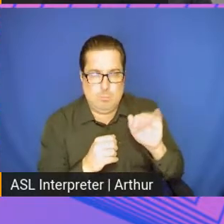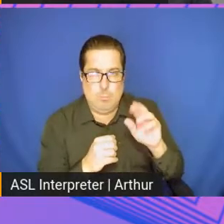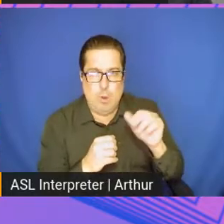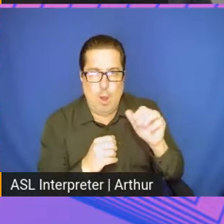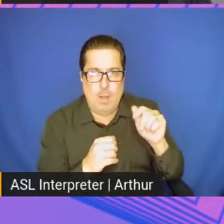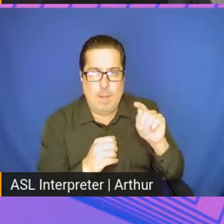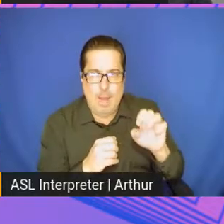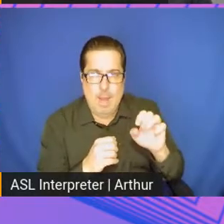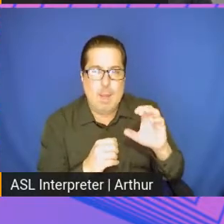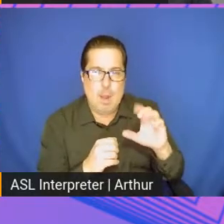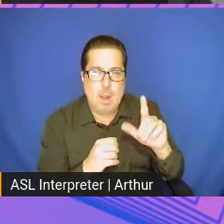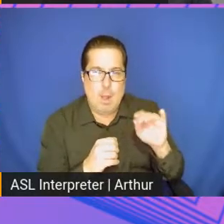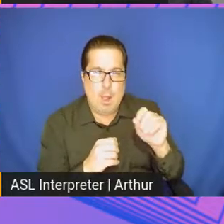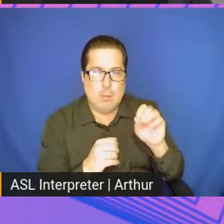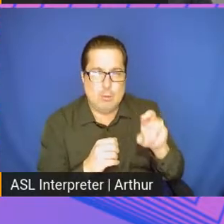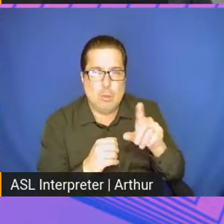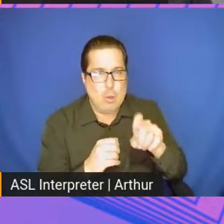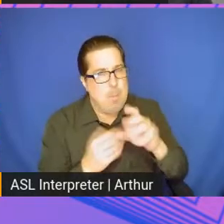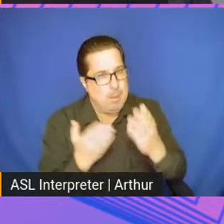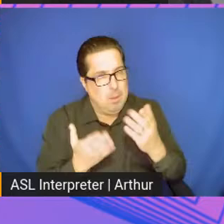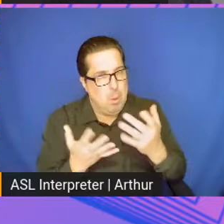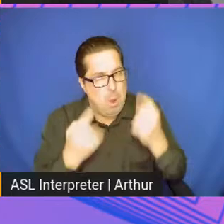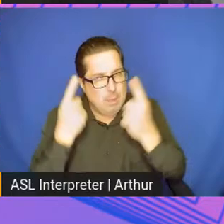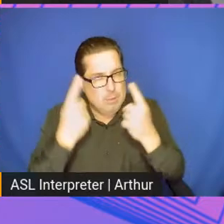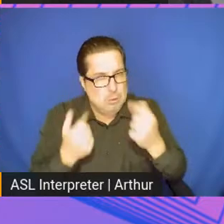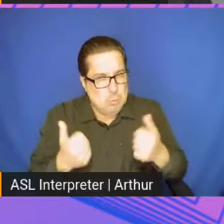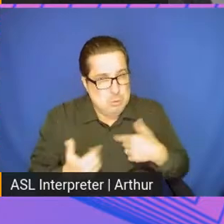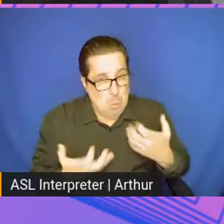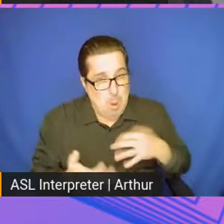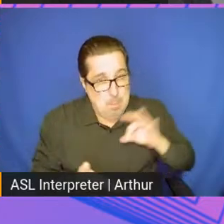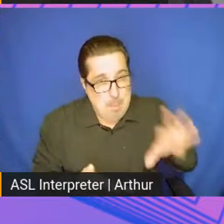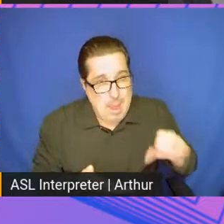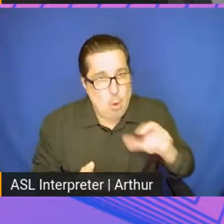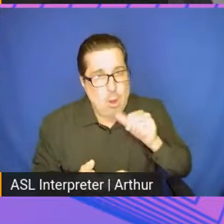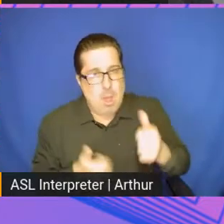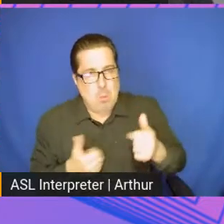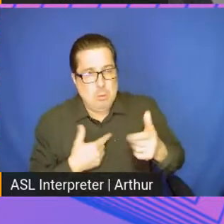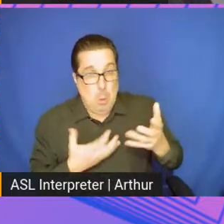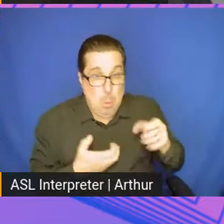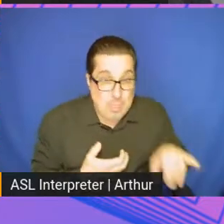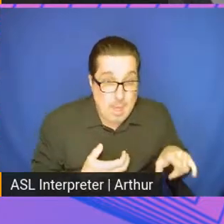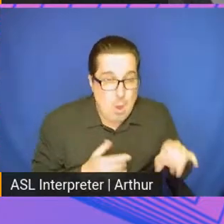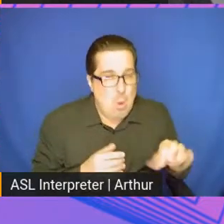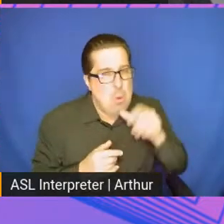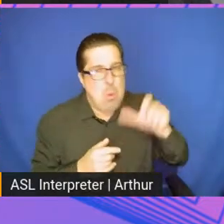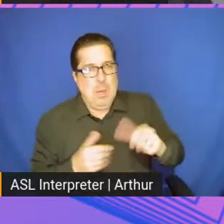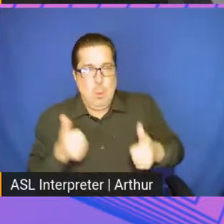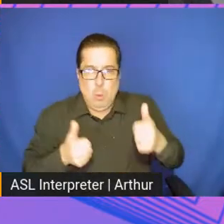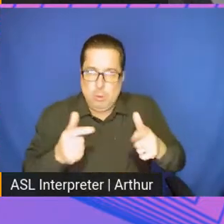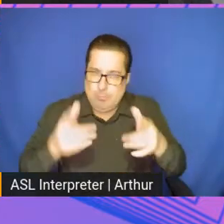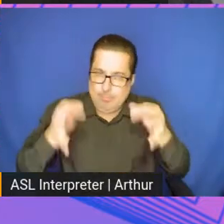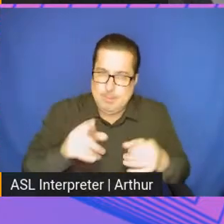may want to consider. Now, talking about choices, let's talk about ingress and load balancing. This is another area where you have choices with AWS